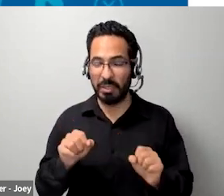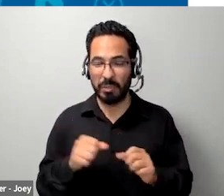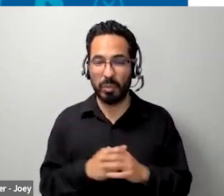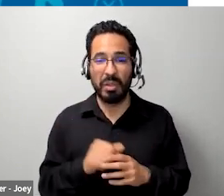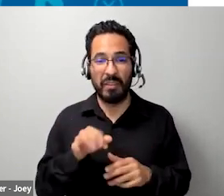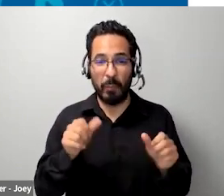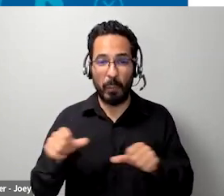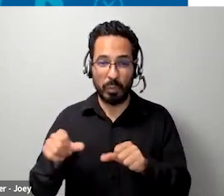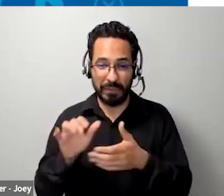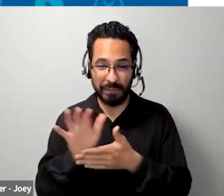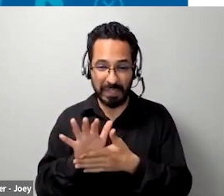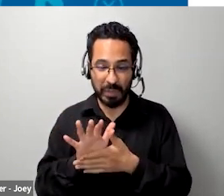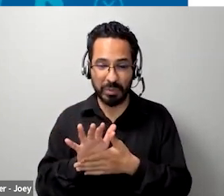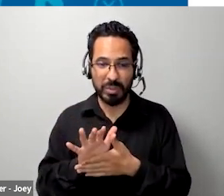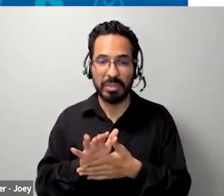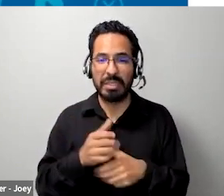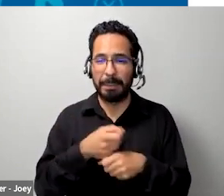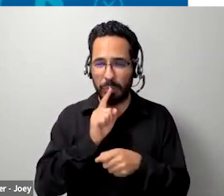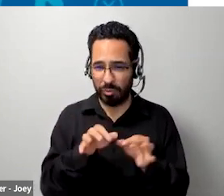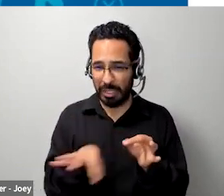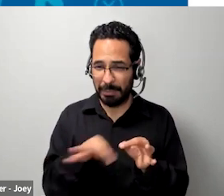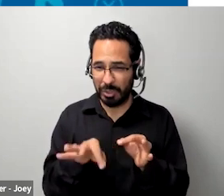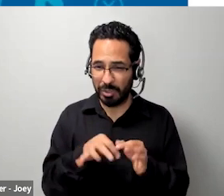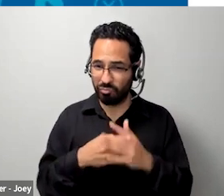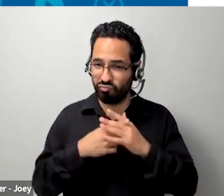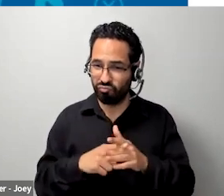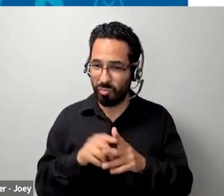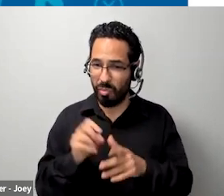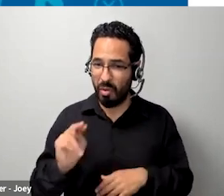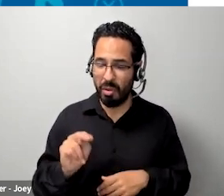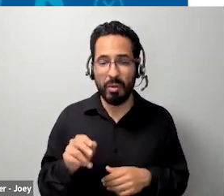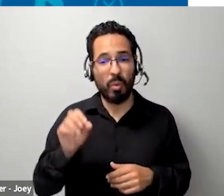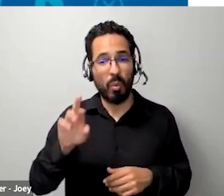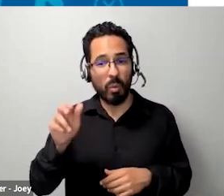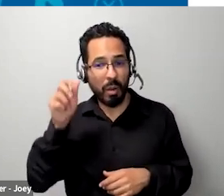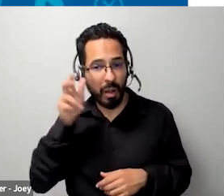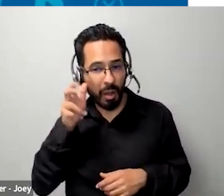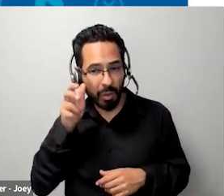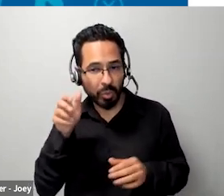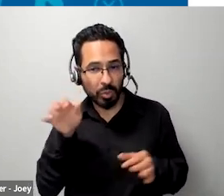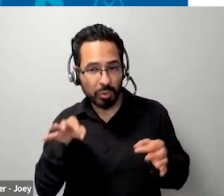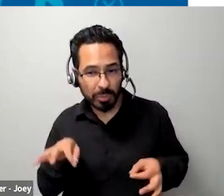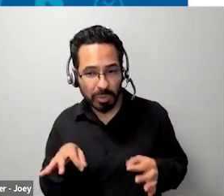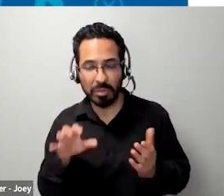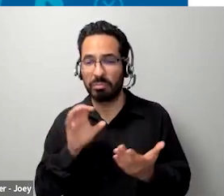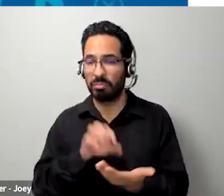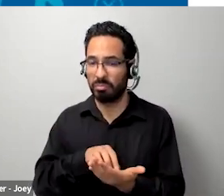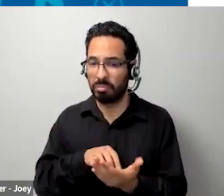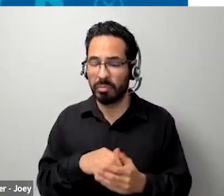posting videos, make sure that there's captions enabled, audio descriptions. And if you're posting